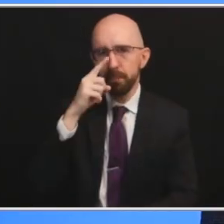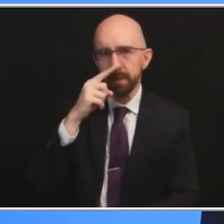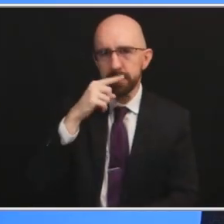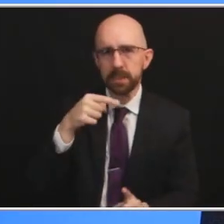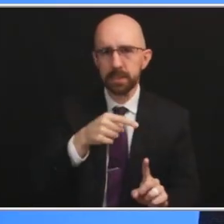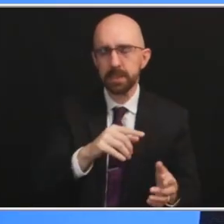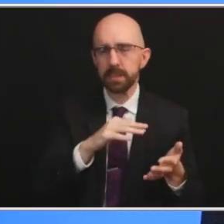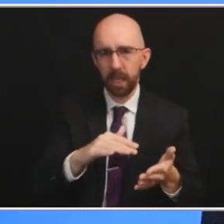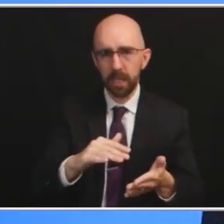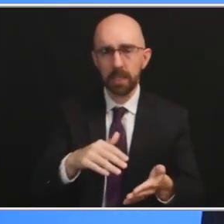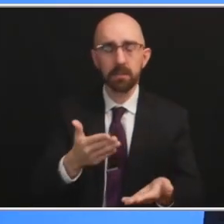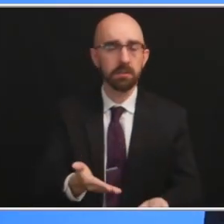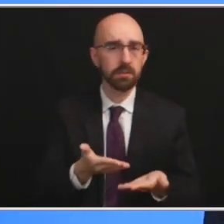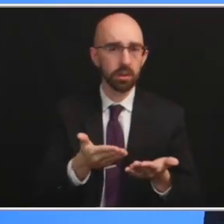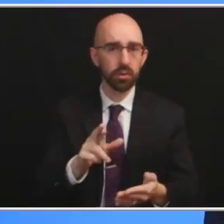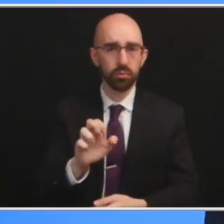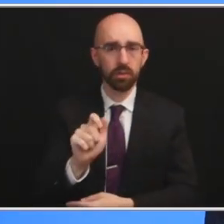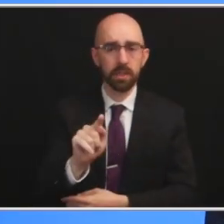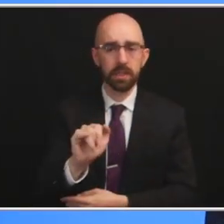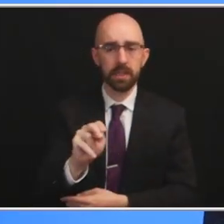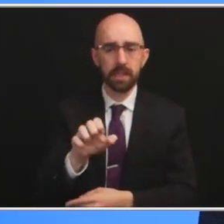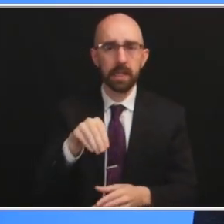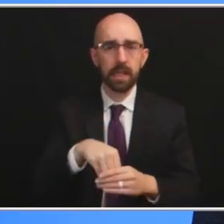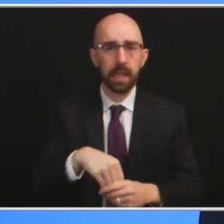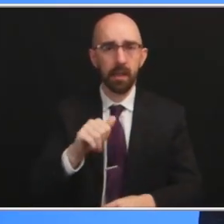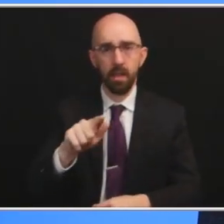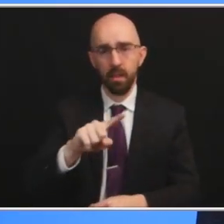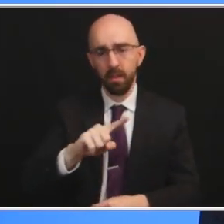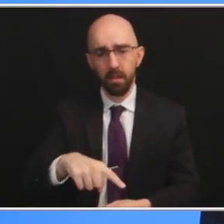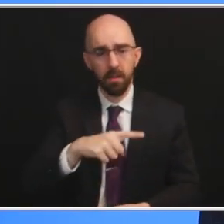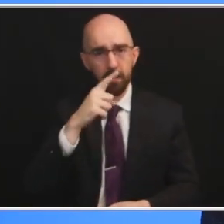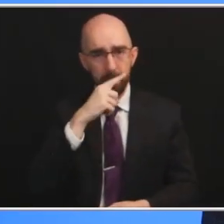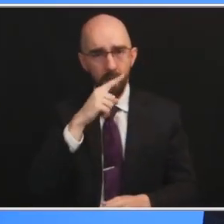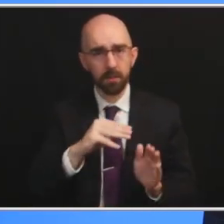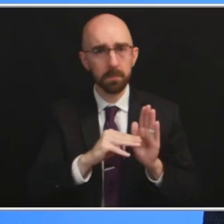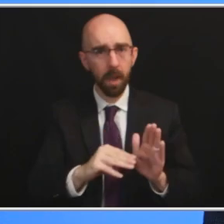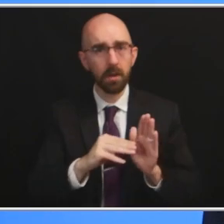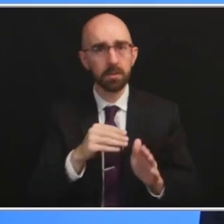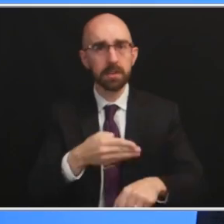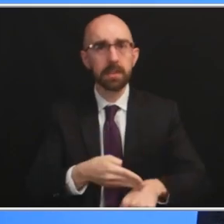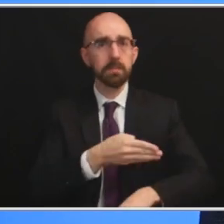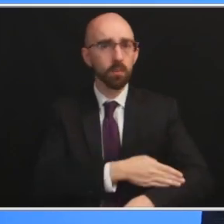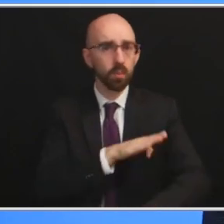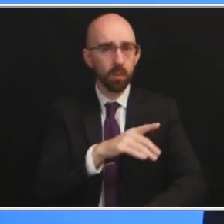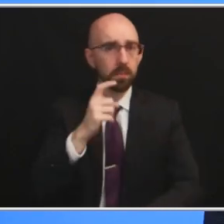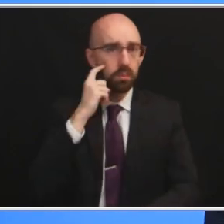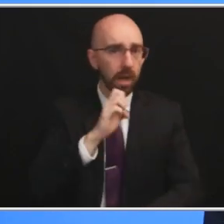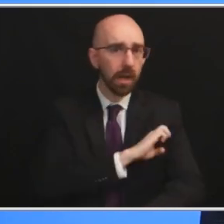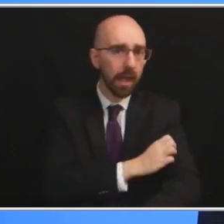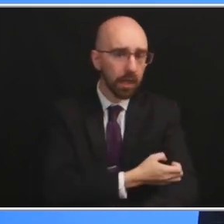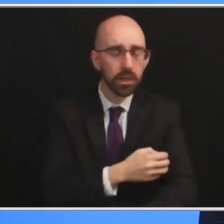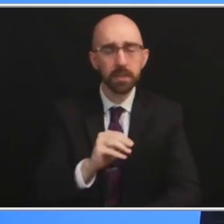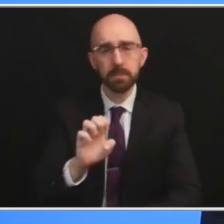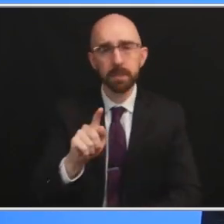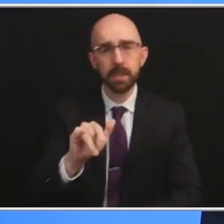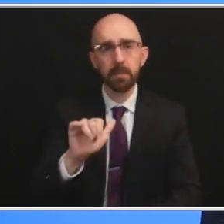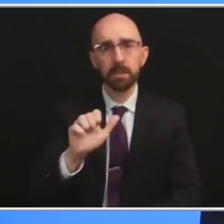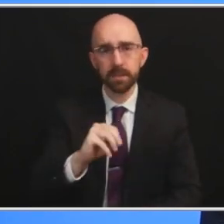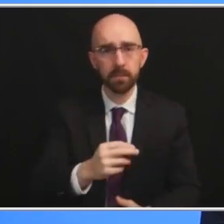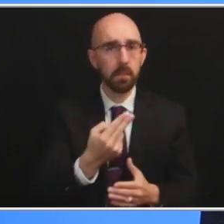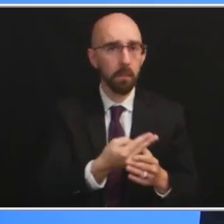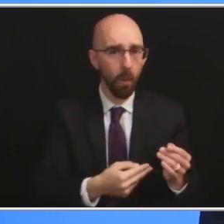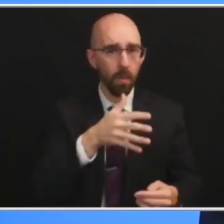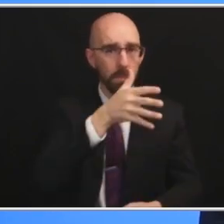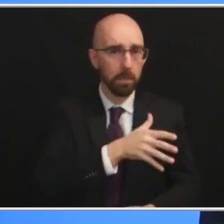that creatine in these Alzheimer's mouse models actually improved brain energy metabolism in both males and females, and